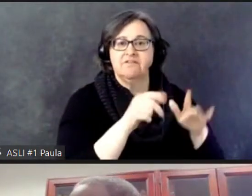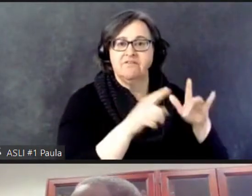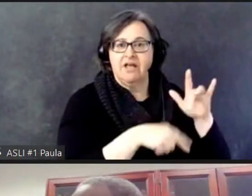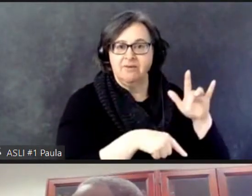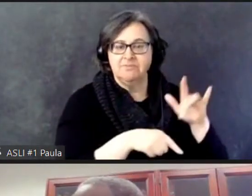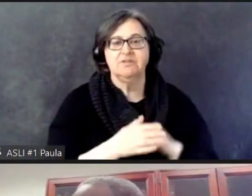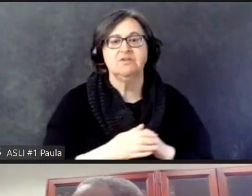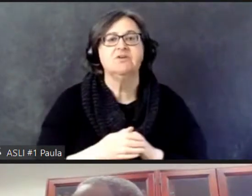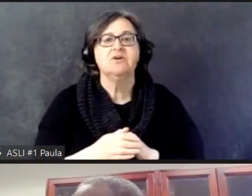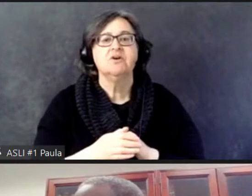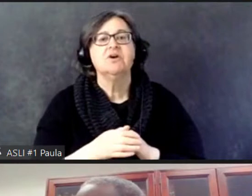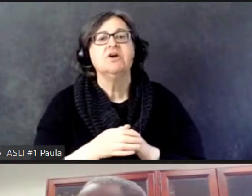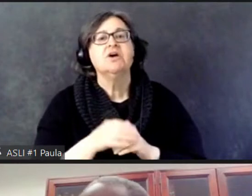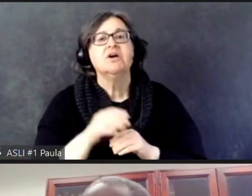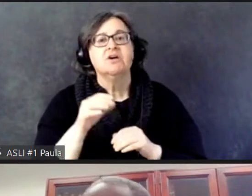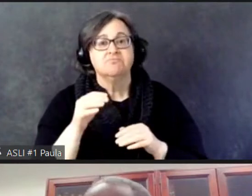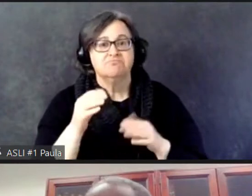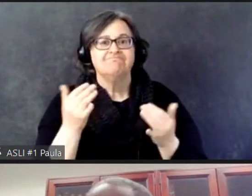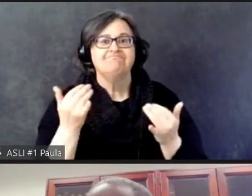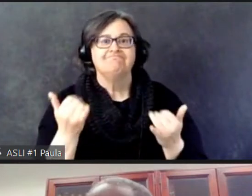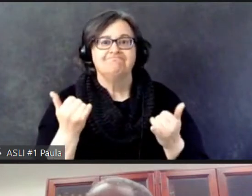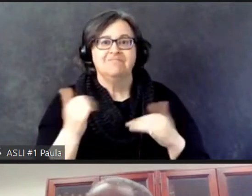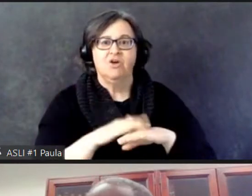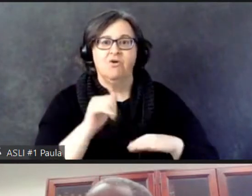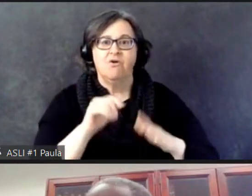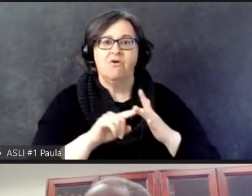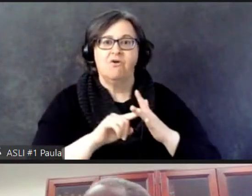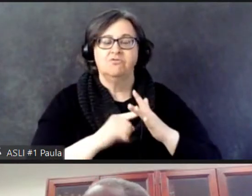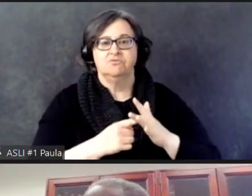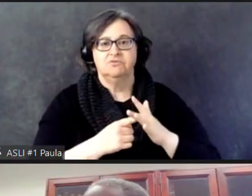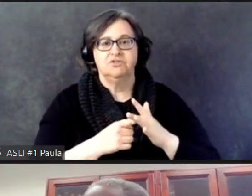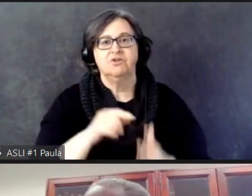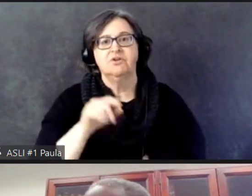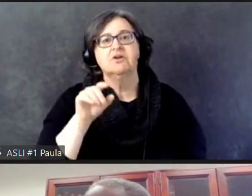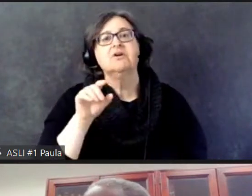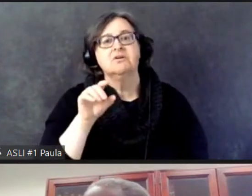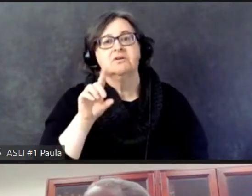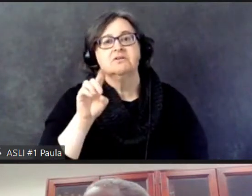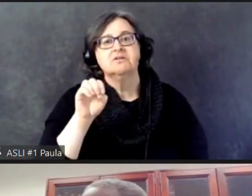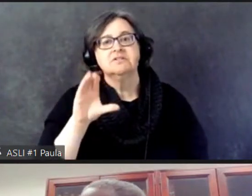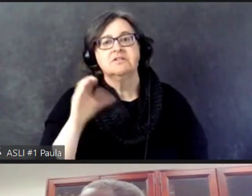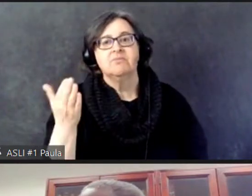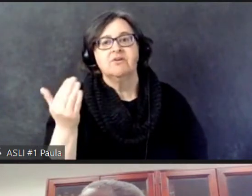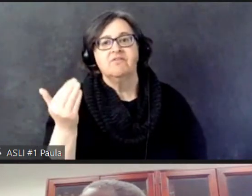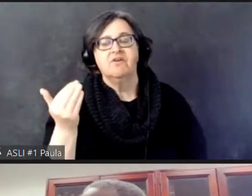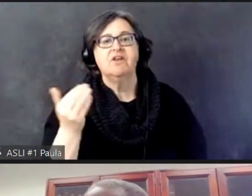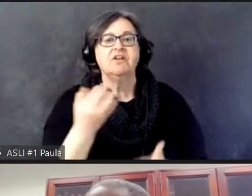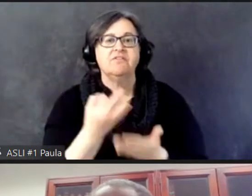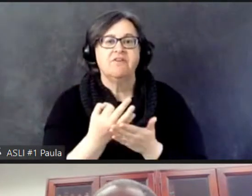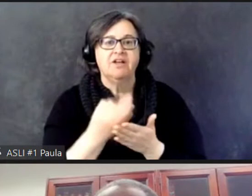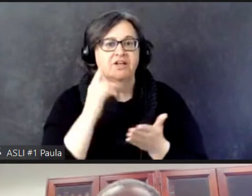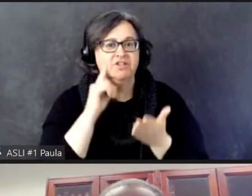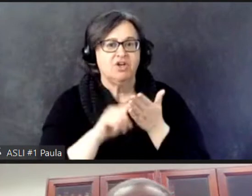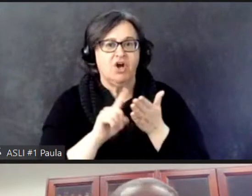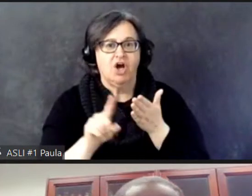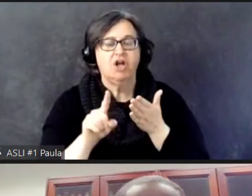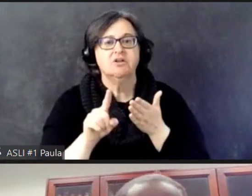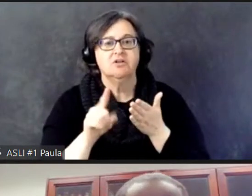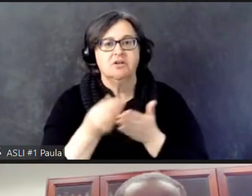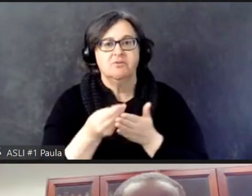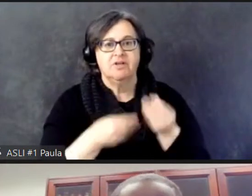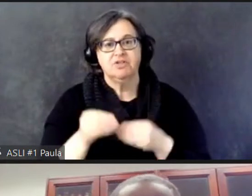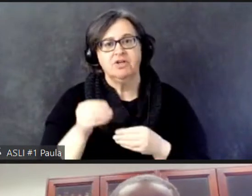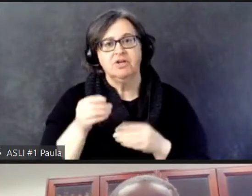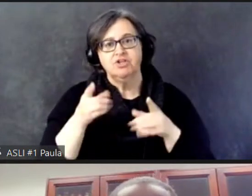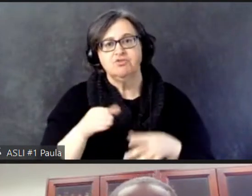call to order the December 15th, 2021 meeting of the Committee on Finance, Audit, and Budget. Would the Secretary please call the roll? Meetings of the committee. Yes, Director Silva is not here